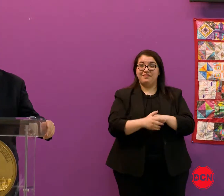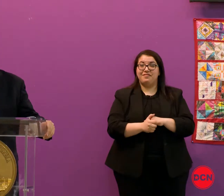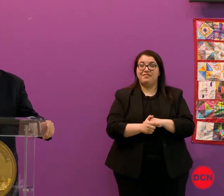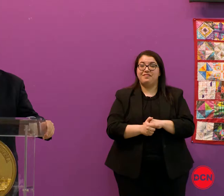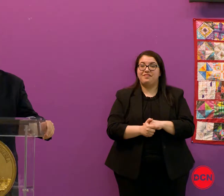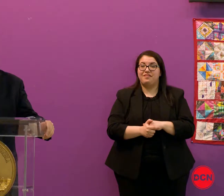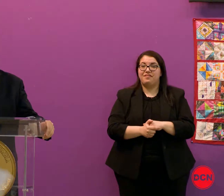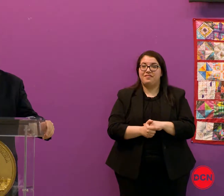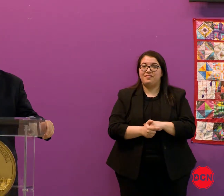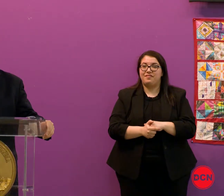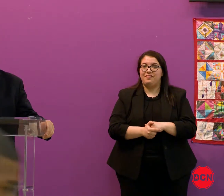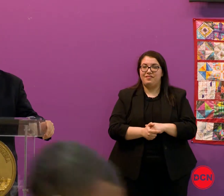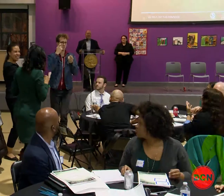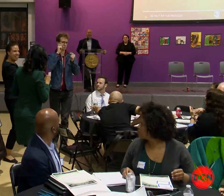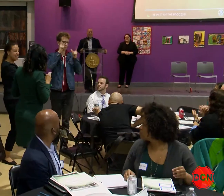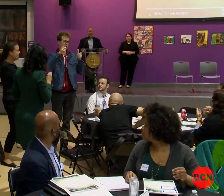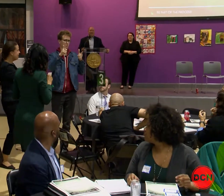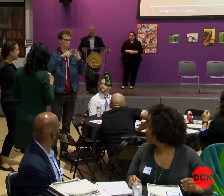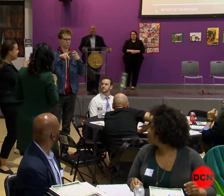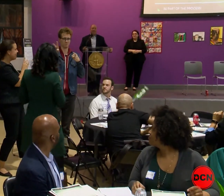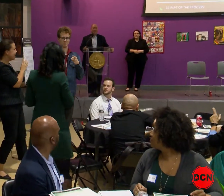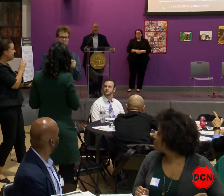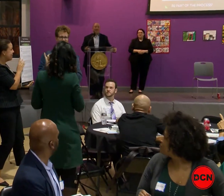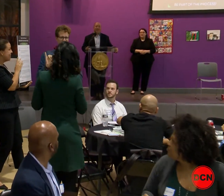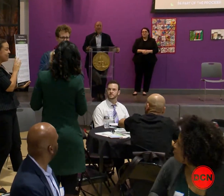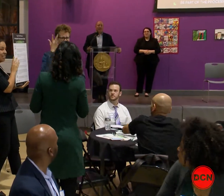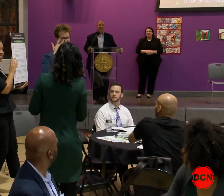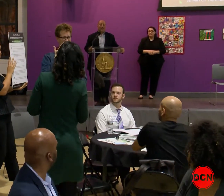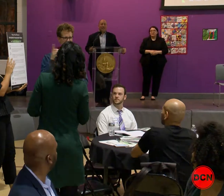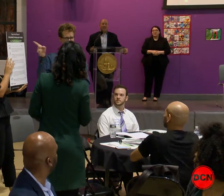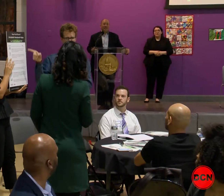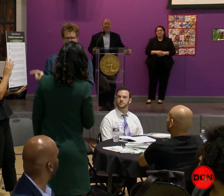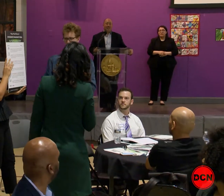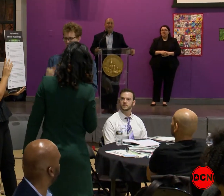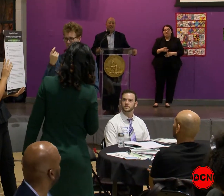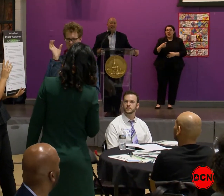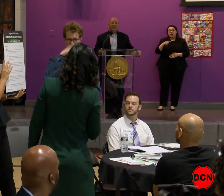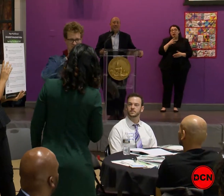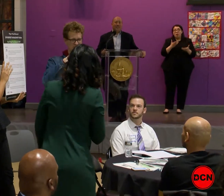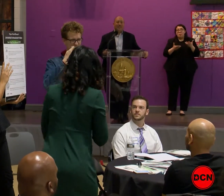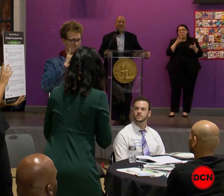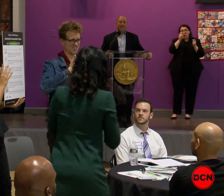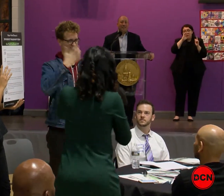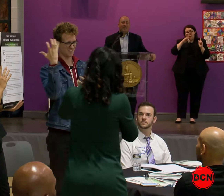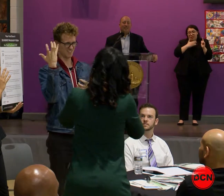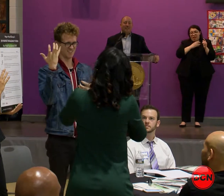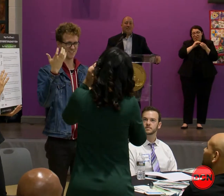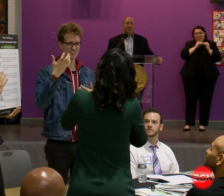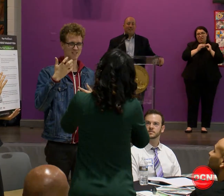Okay, hello everyone. So you guys might be surprised at our numbers. What's your name?